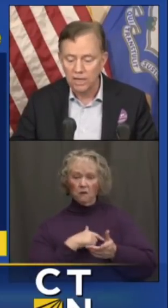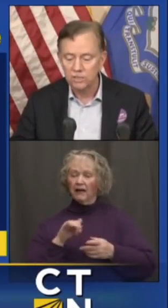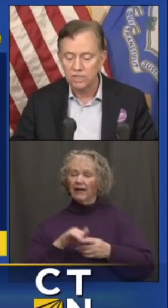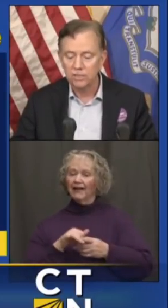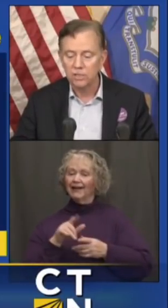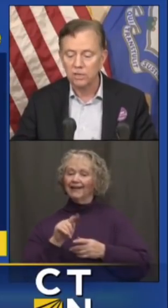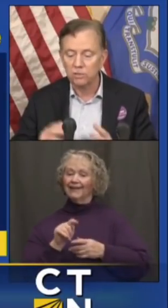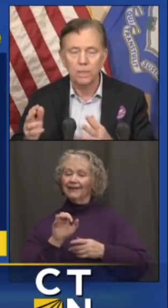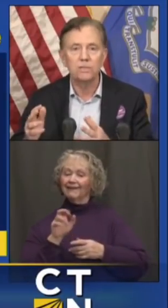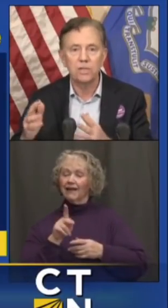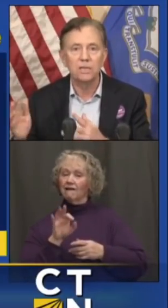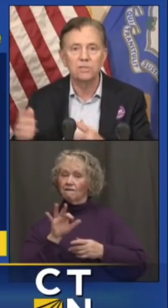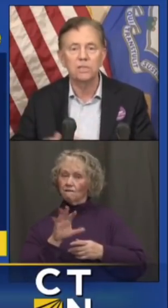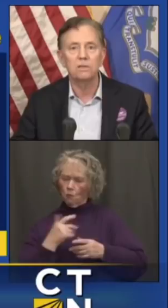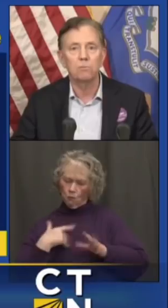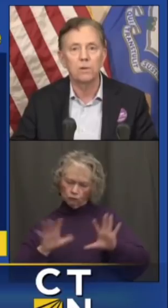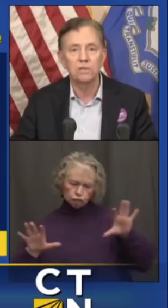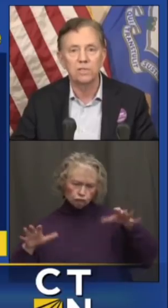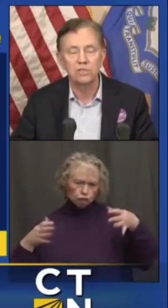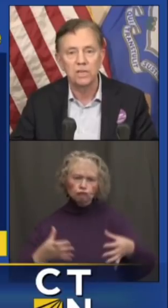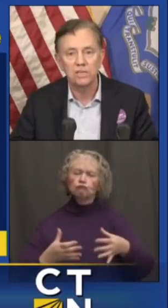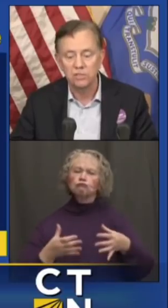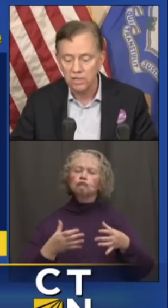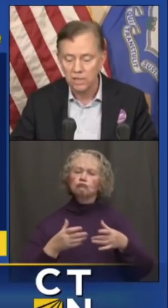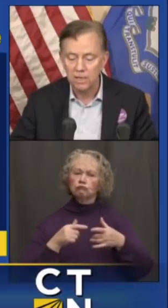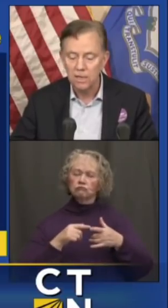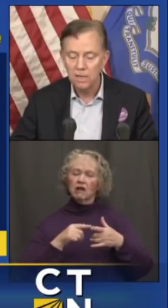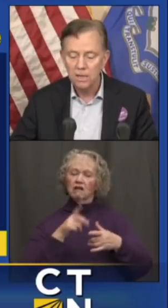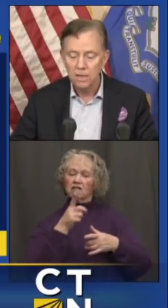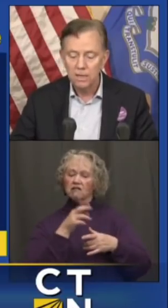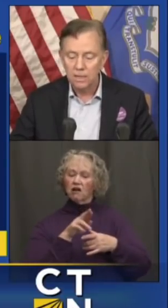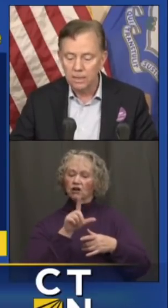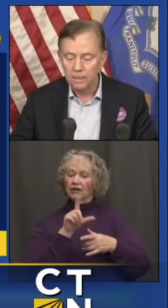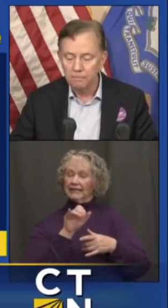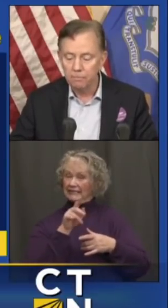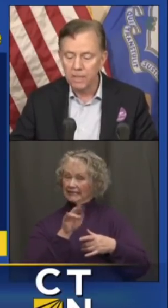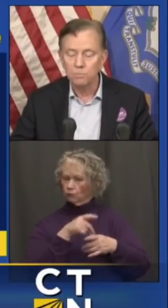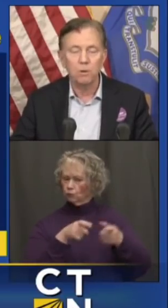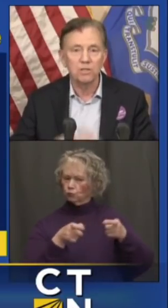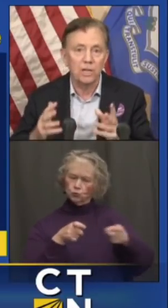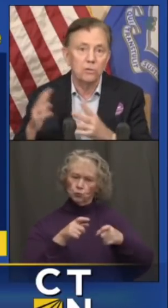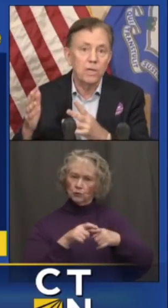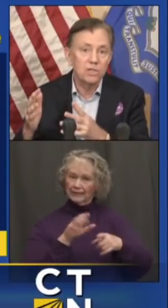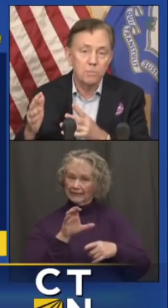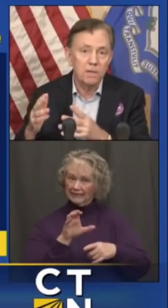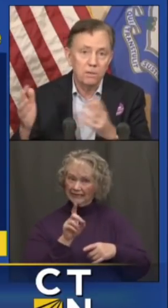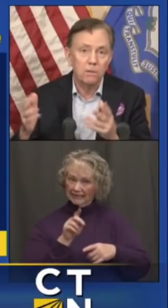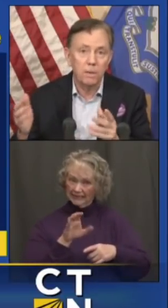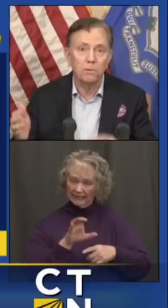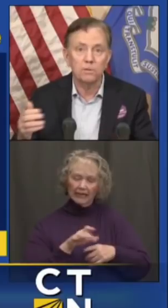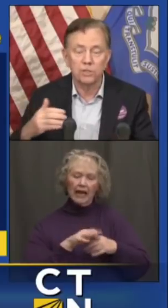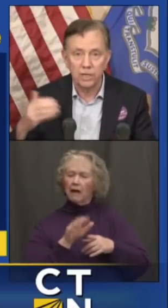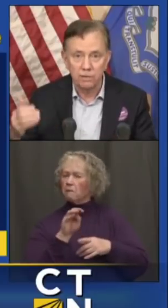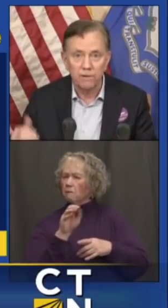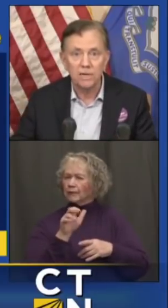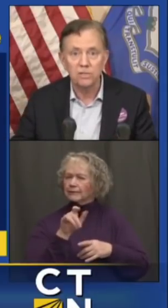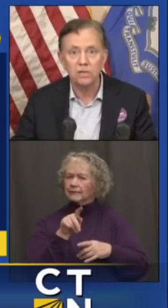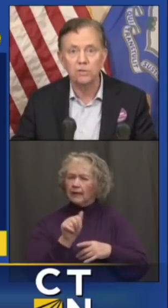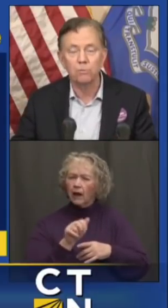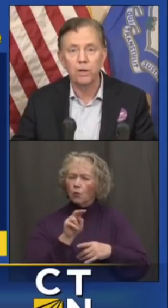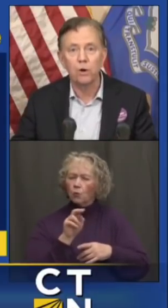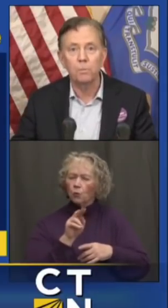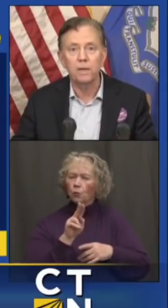That's Jeff Zients. That's Dr. Linsky. She runs the CDC. That's Marcela Nunez-Smith. Remember, she